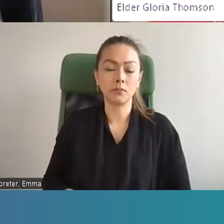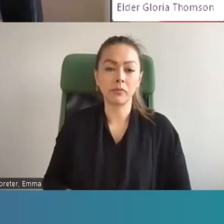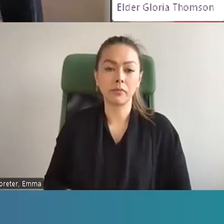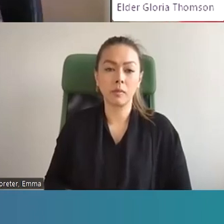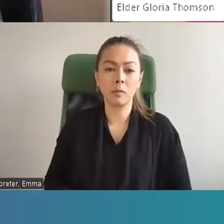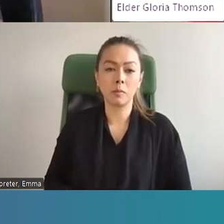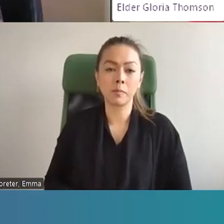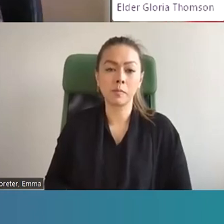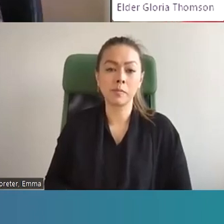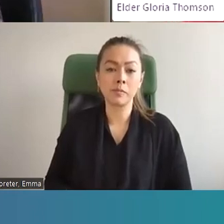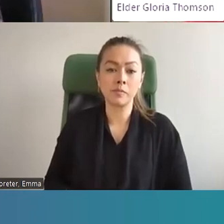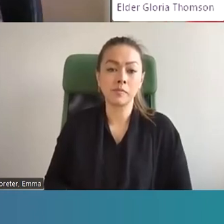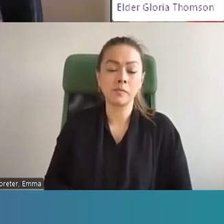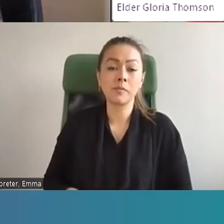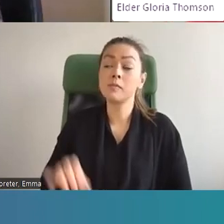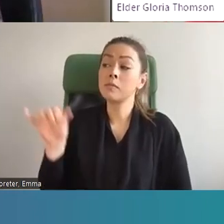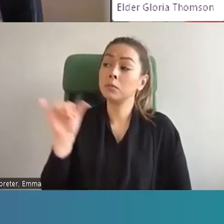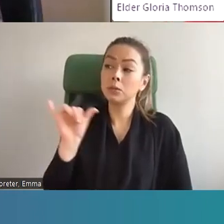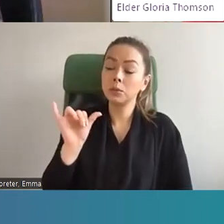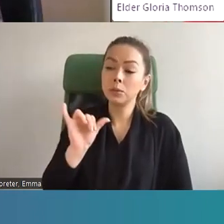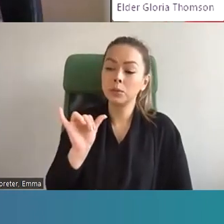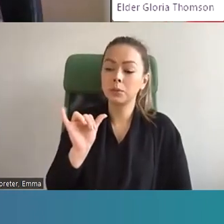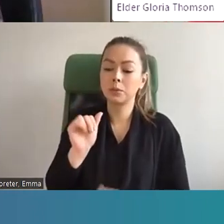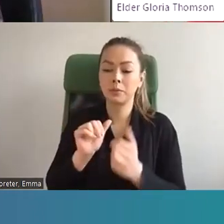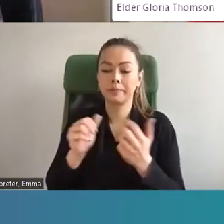try and share